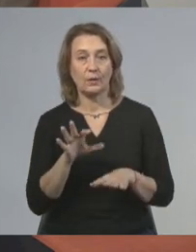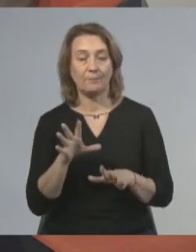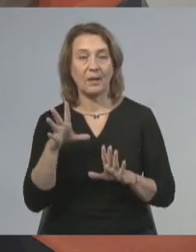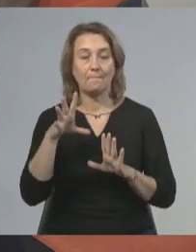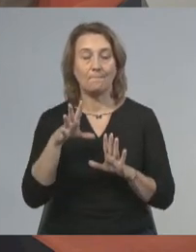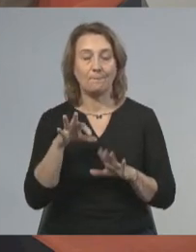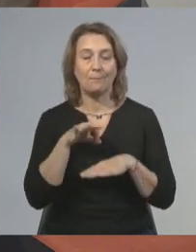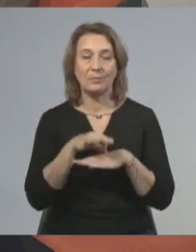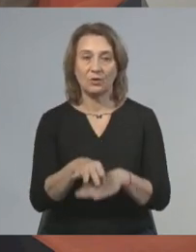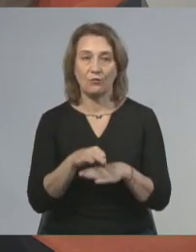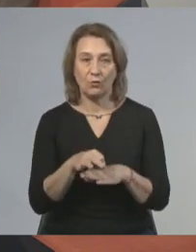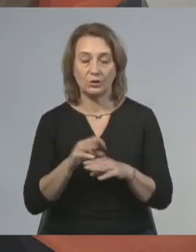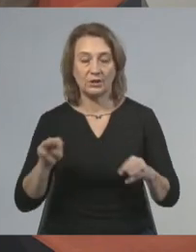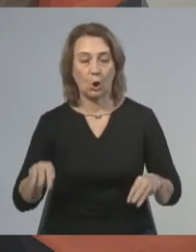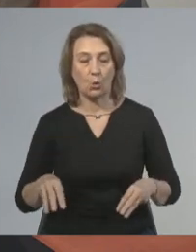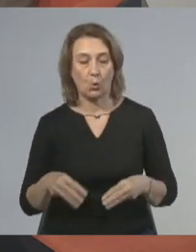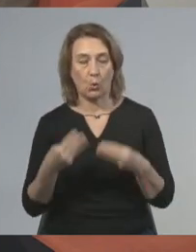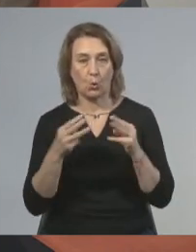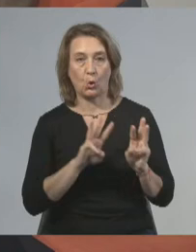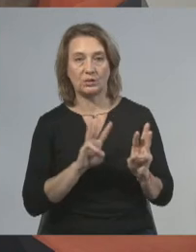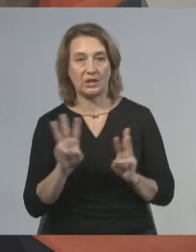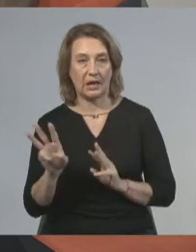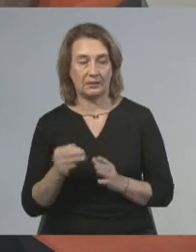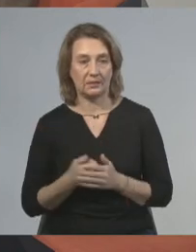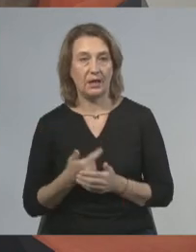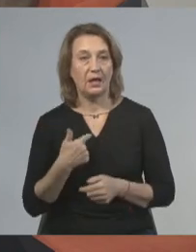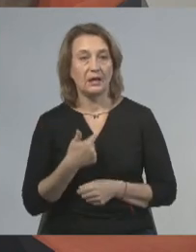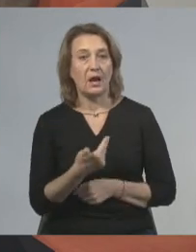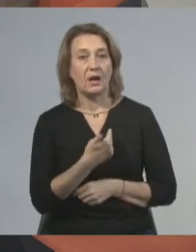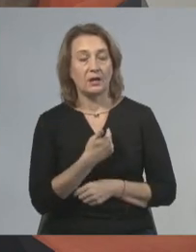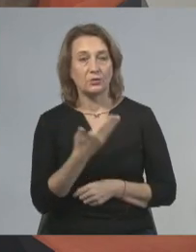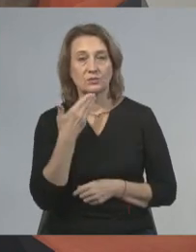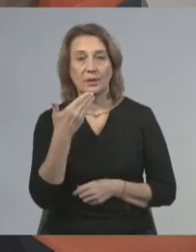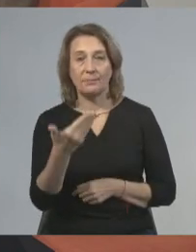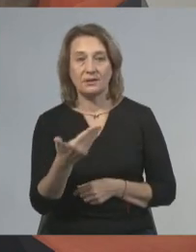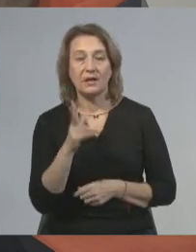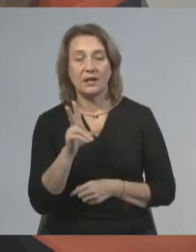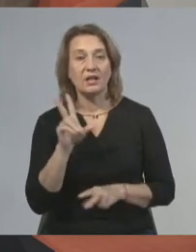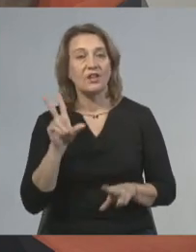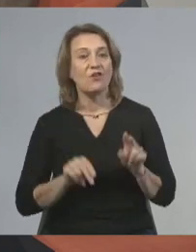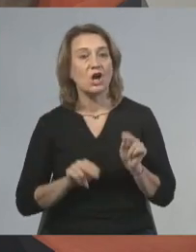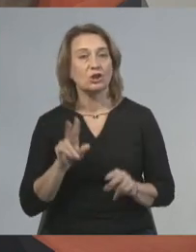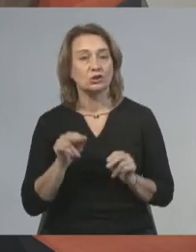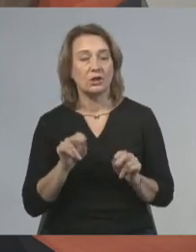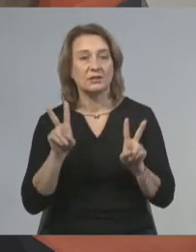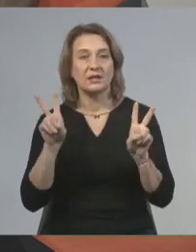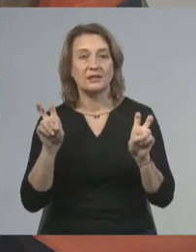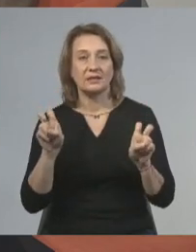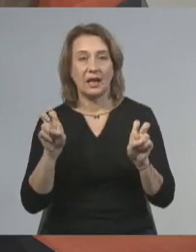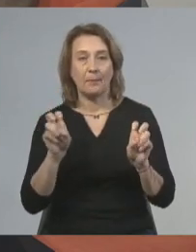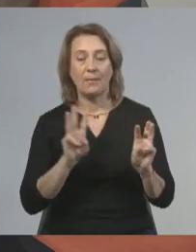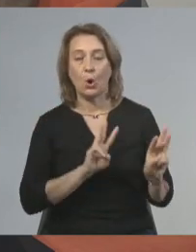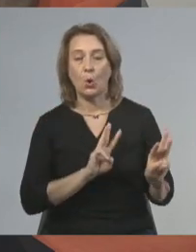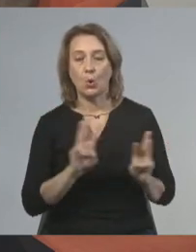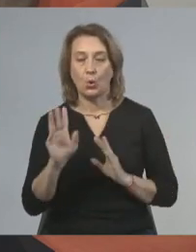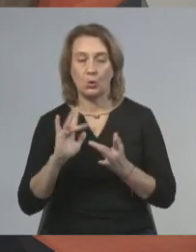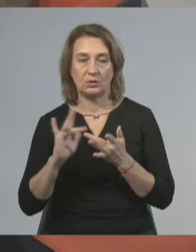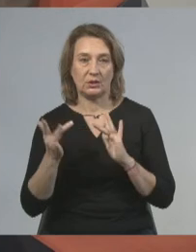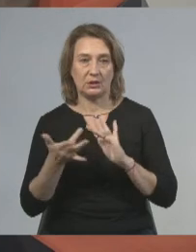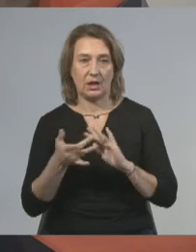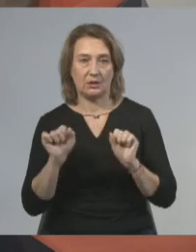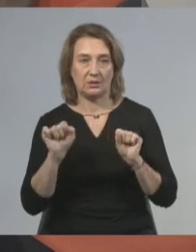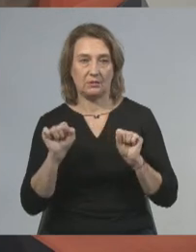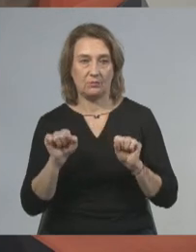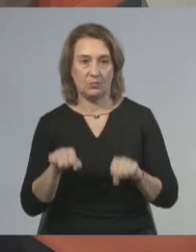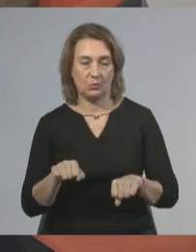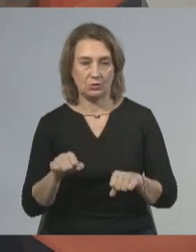the they will be held offline but i would also like to ask you think that